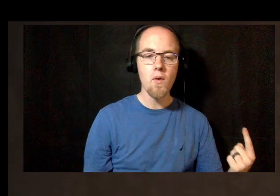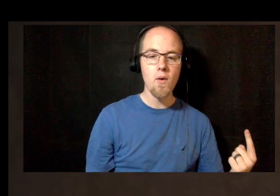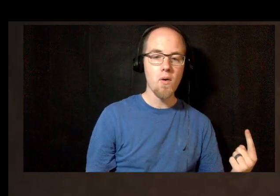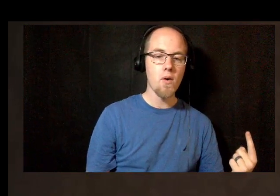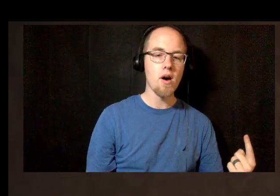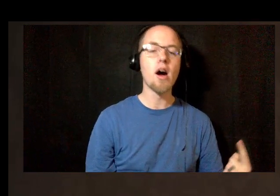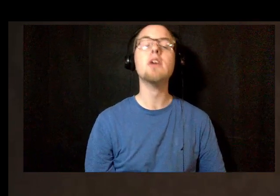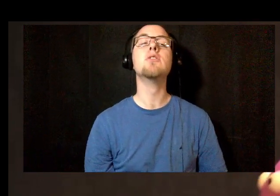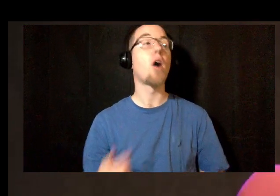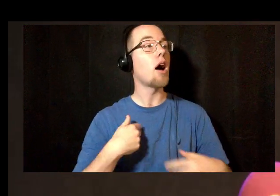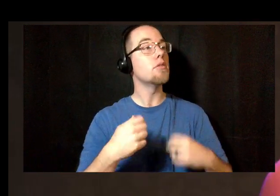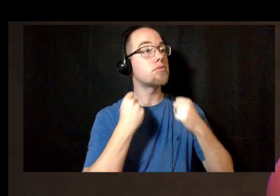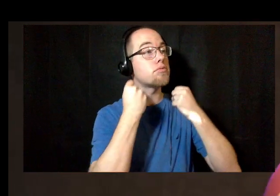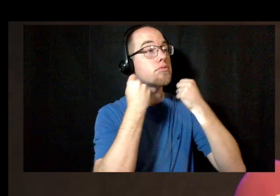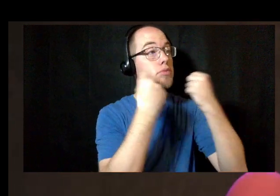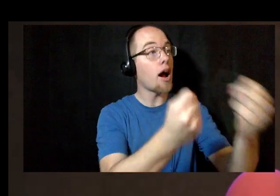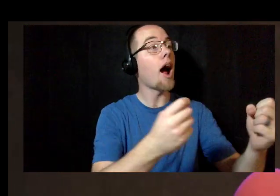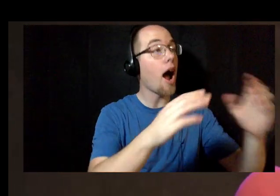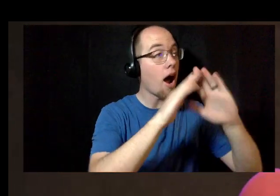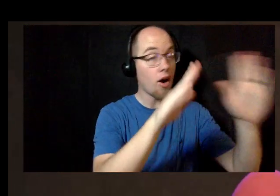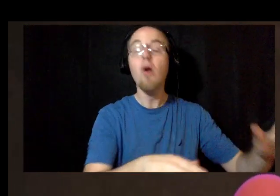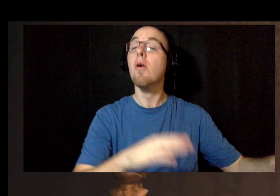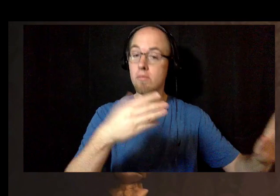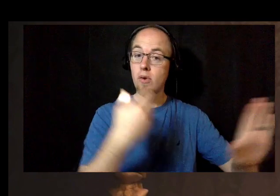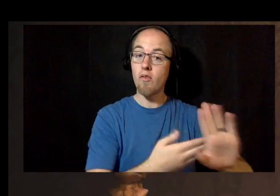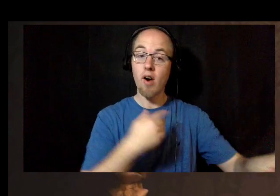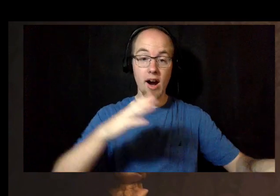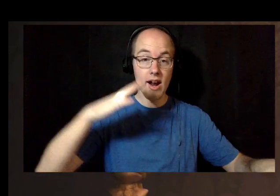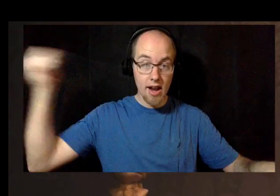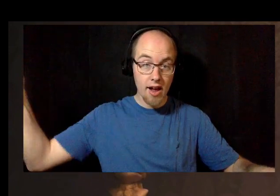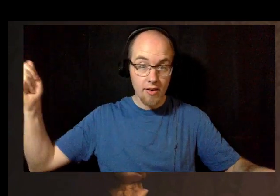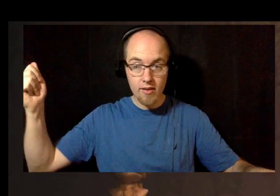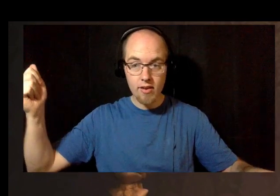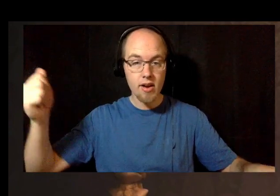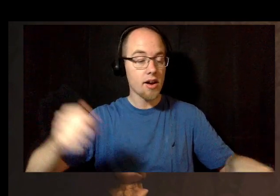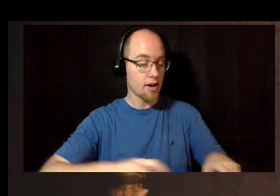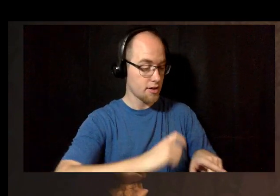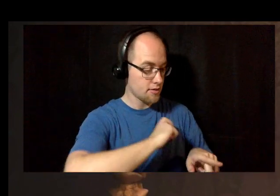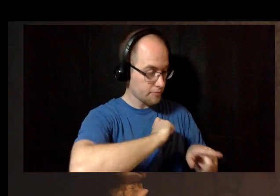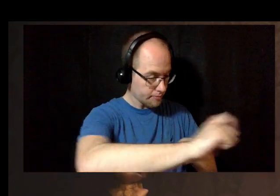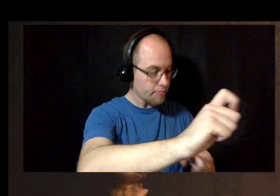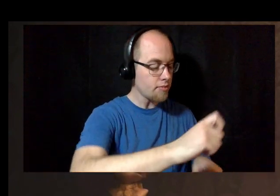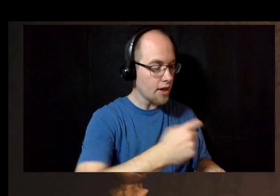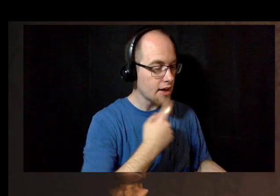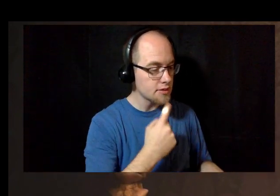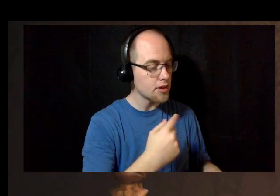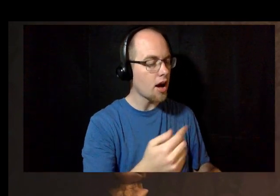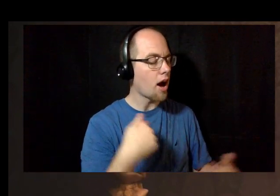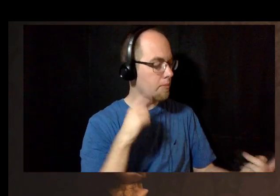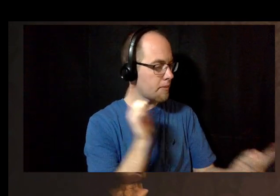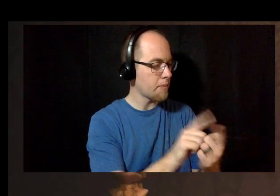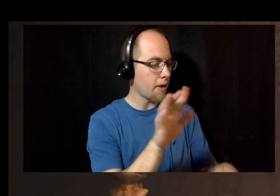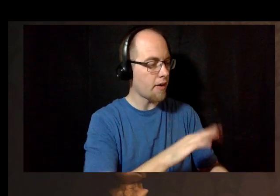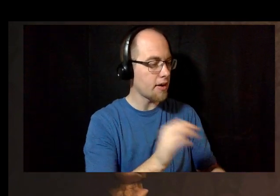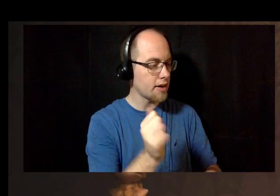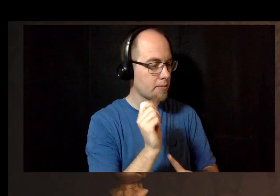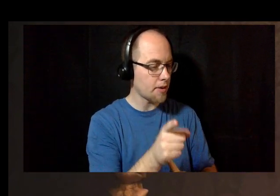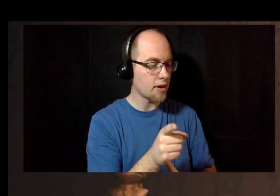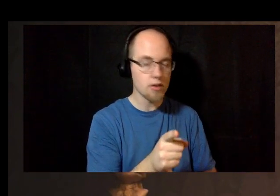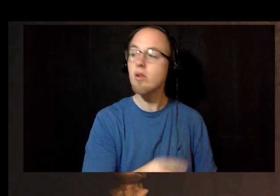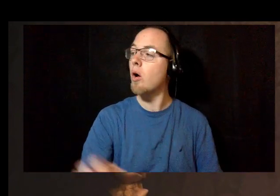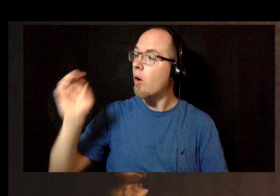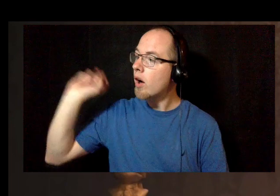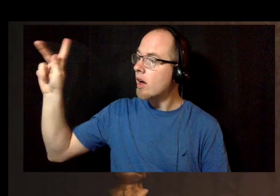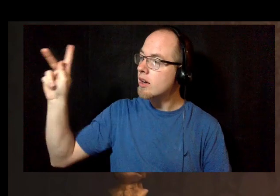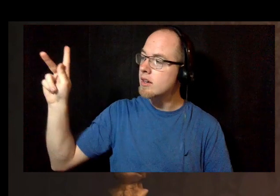I drive over to his house. Oh, before I left, I sent him a message saying, cool, I'll be there in 10 minutes. He replied,